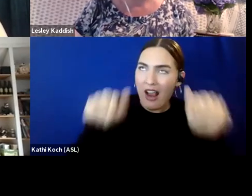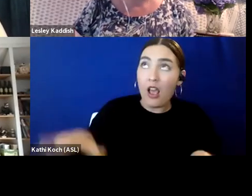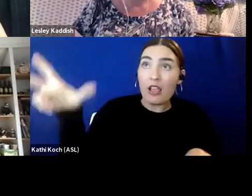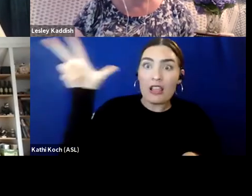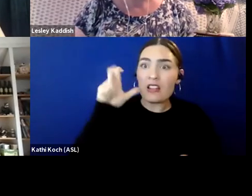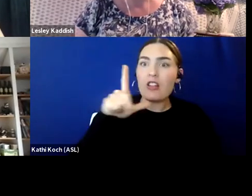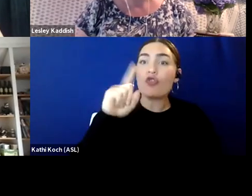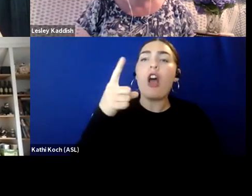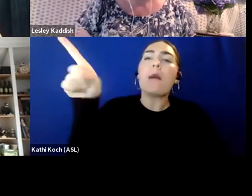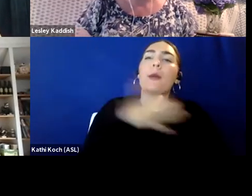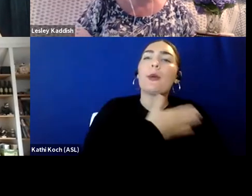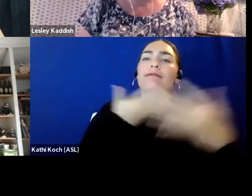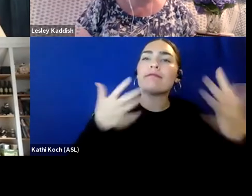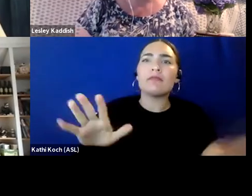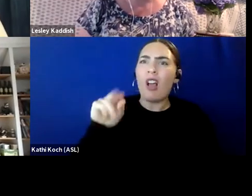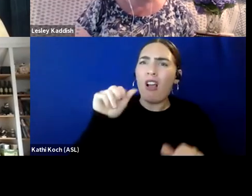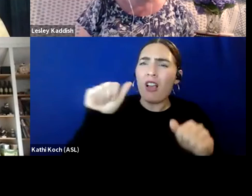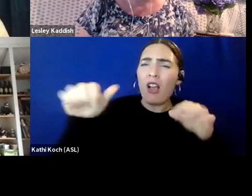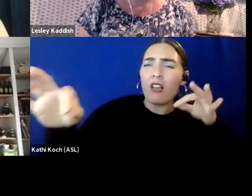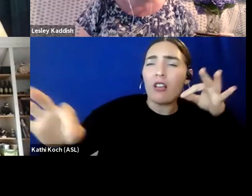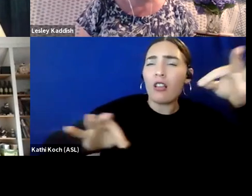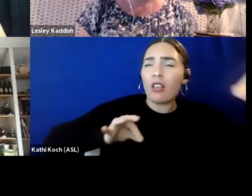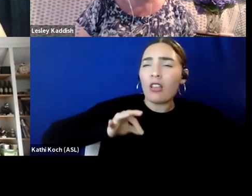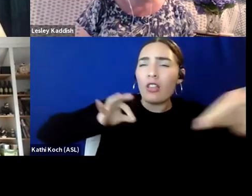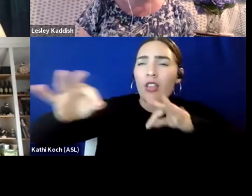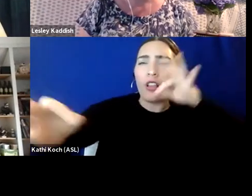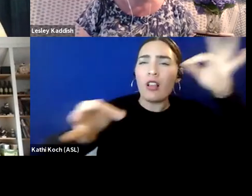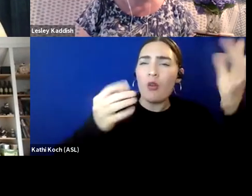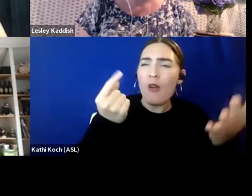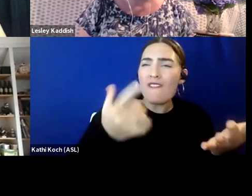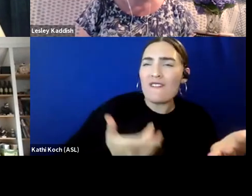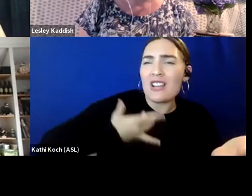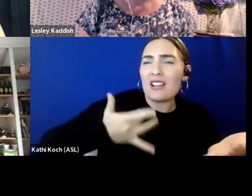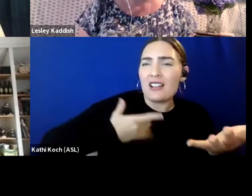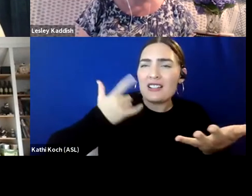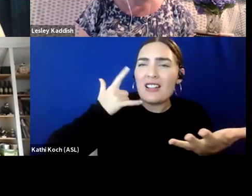really learned a lot. And of course, then you learn a little bit more about how you hear.